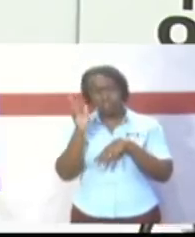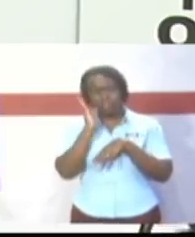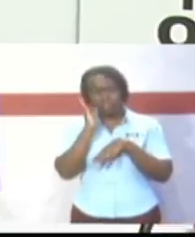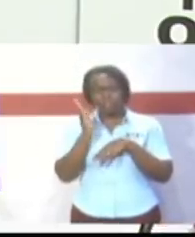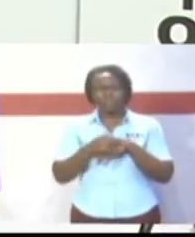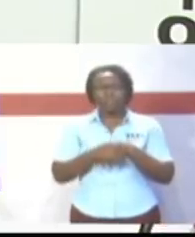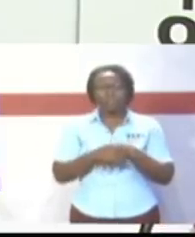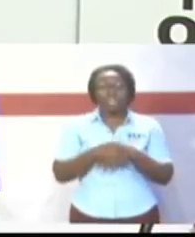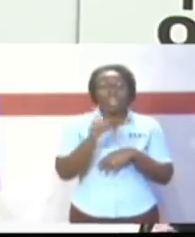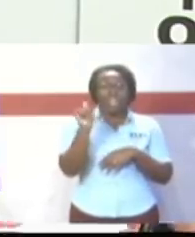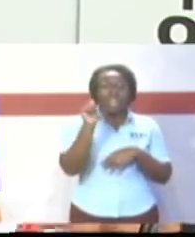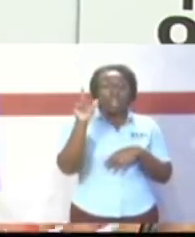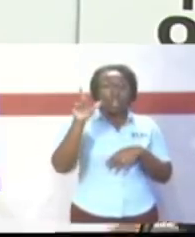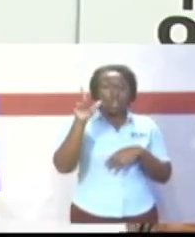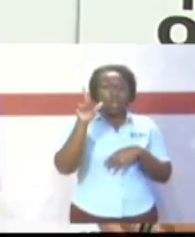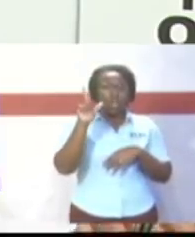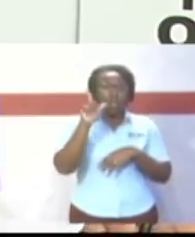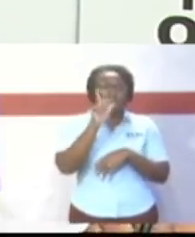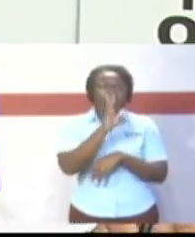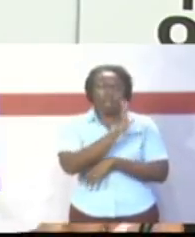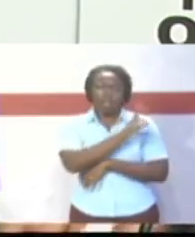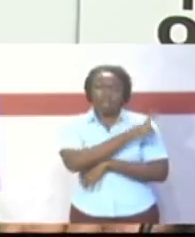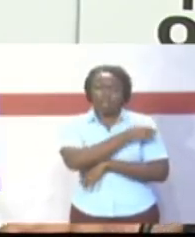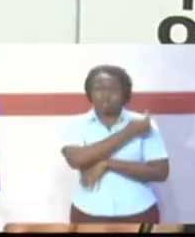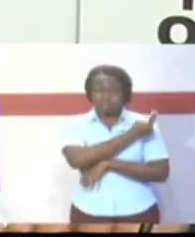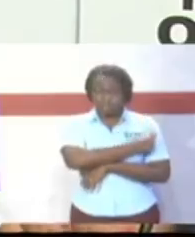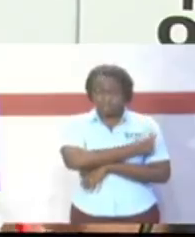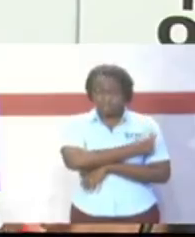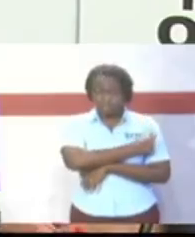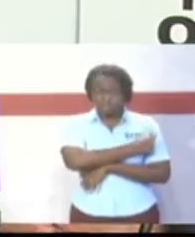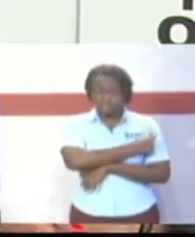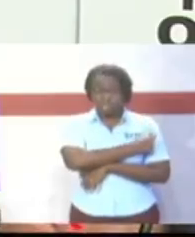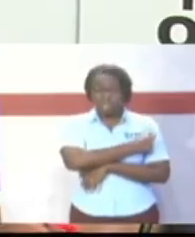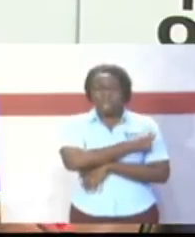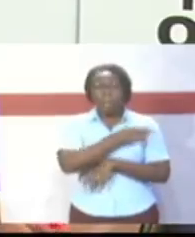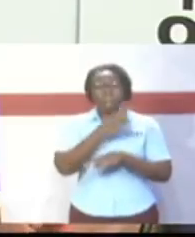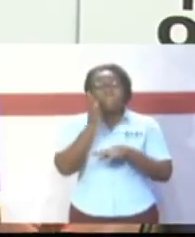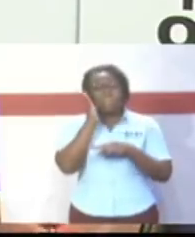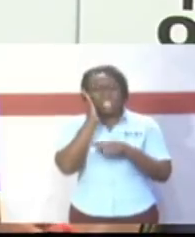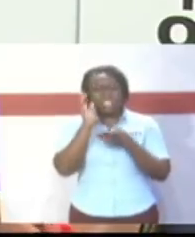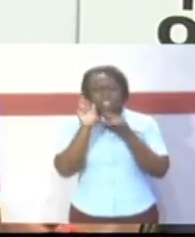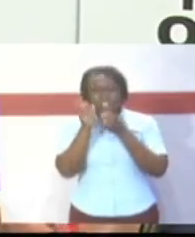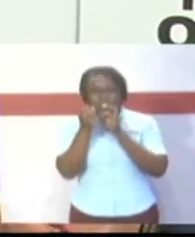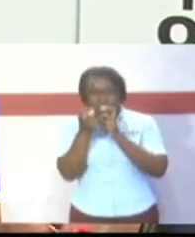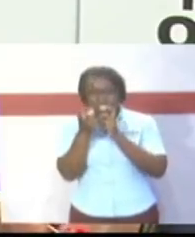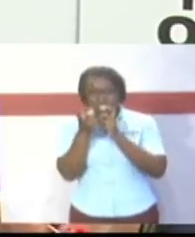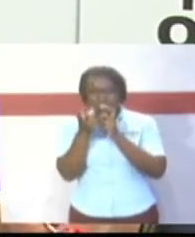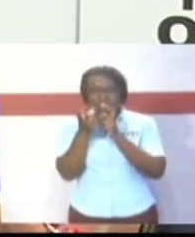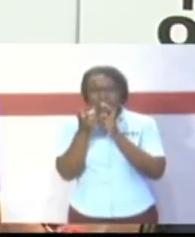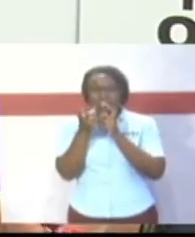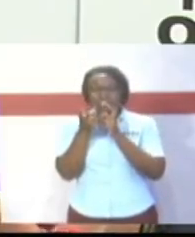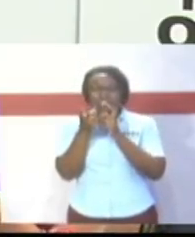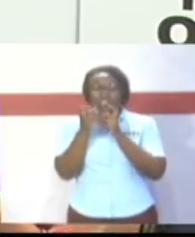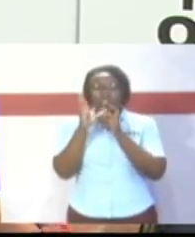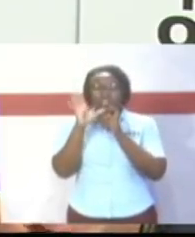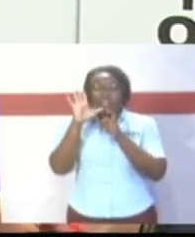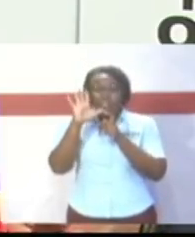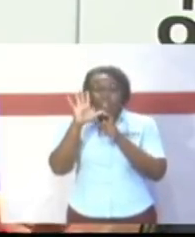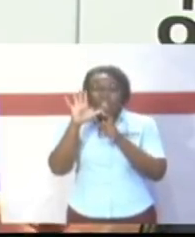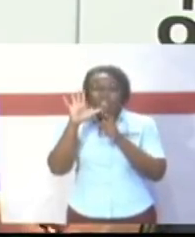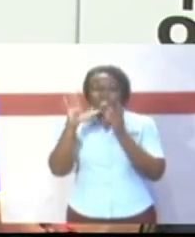with respect to ICU demand, ward level beds being converted to 5 additional ICU level care